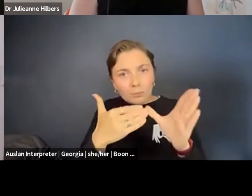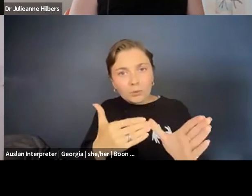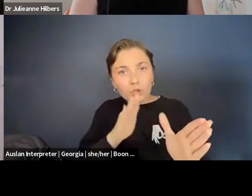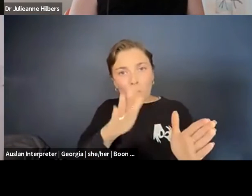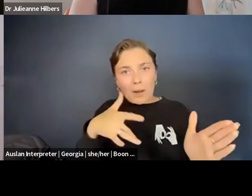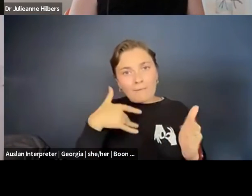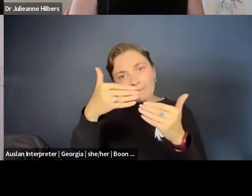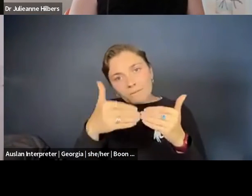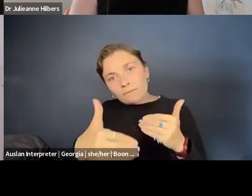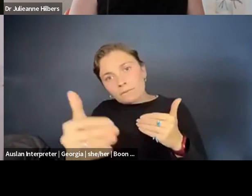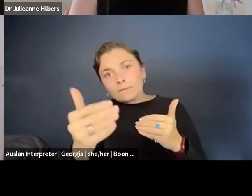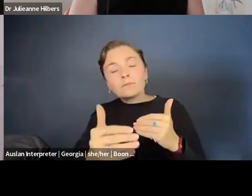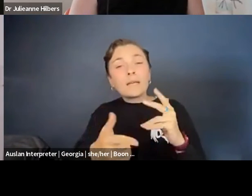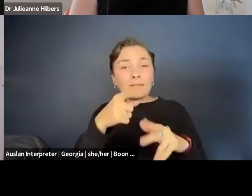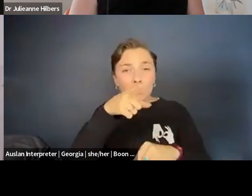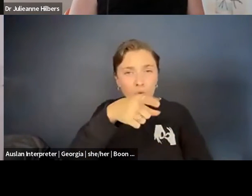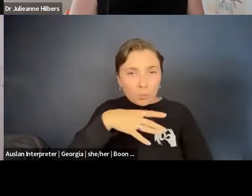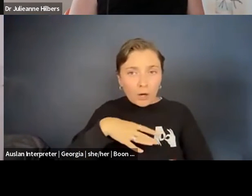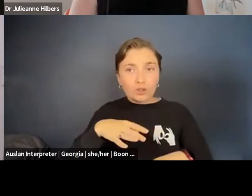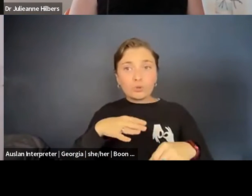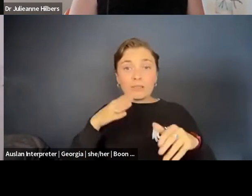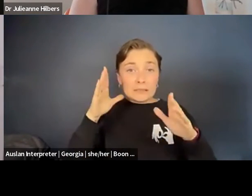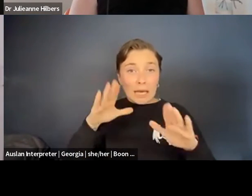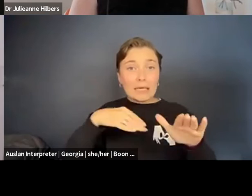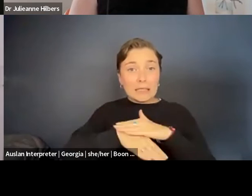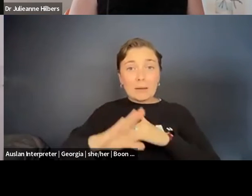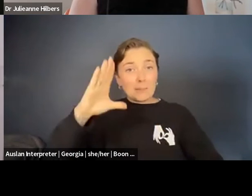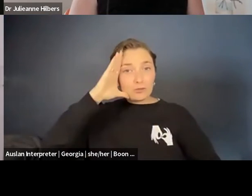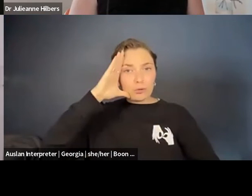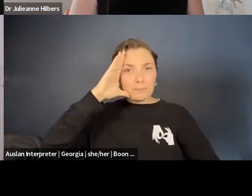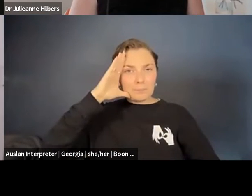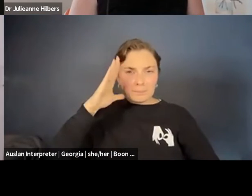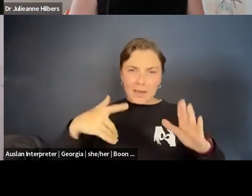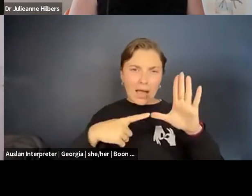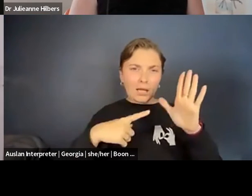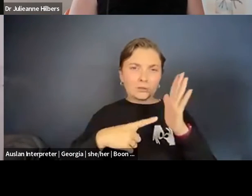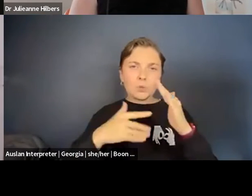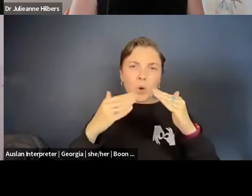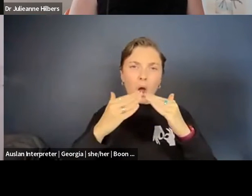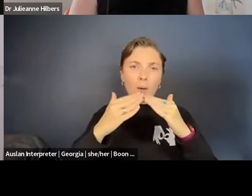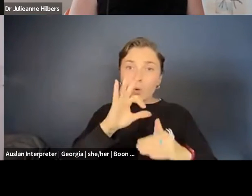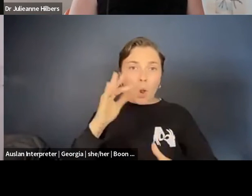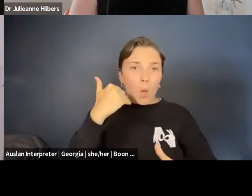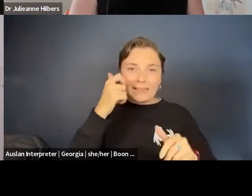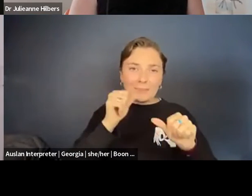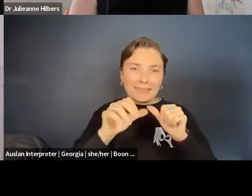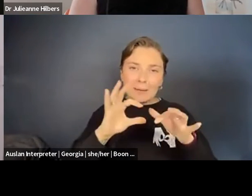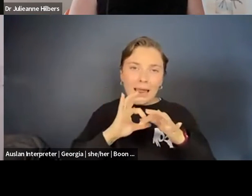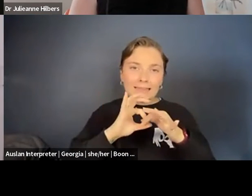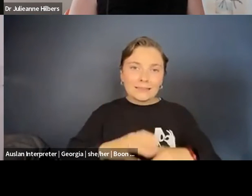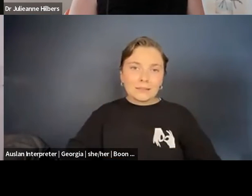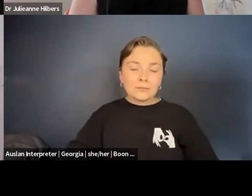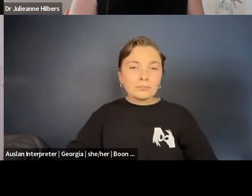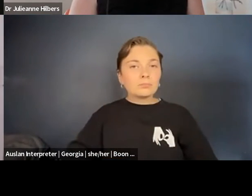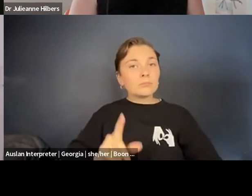life. So if you want to stay in that bedroom, and being at home isn't always the best place to be. Sometimes